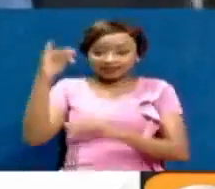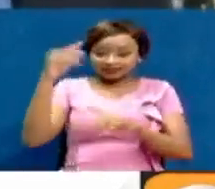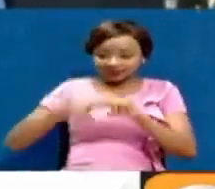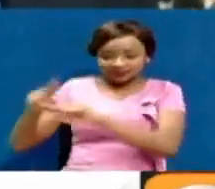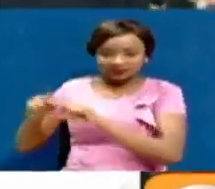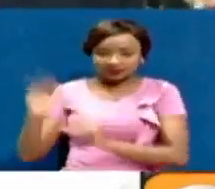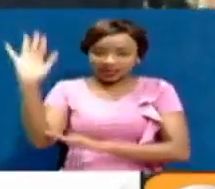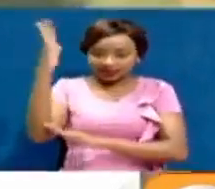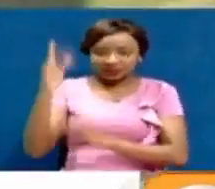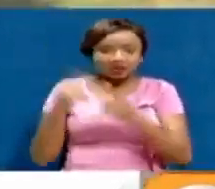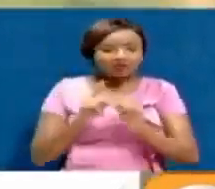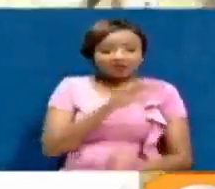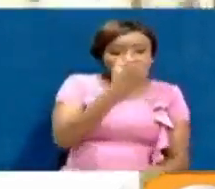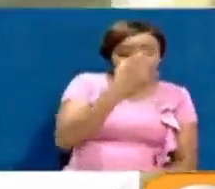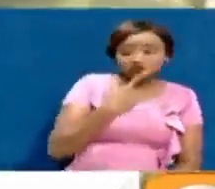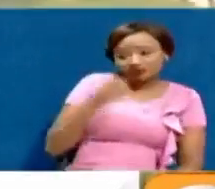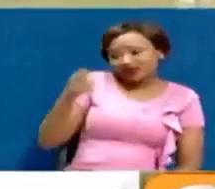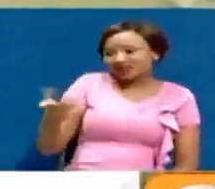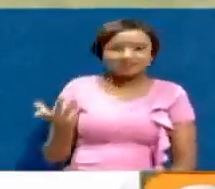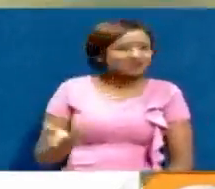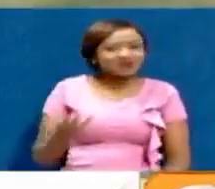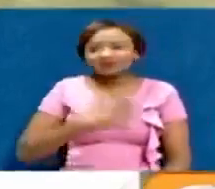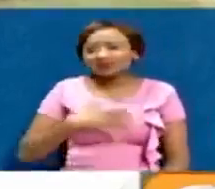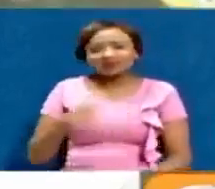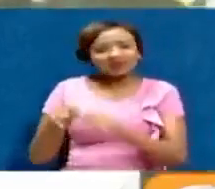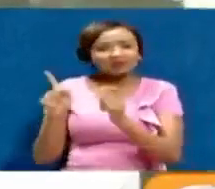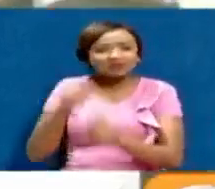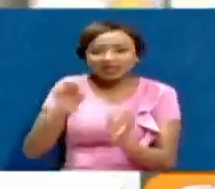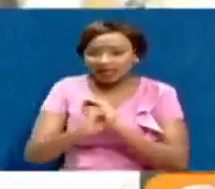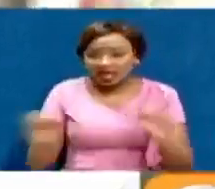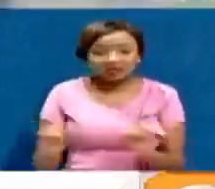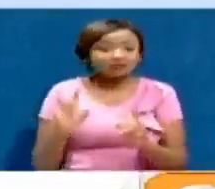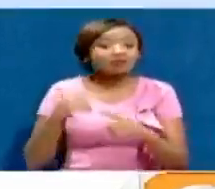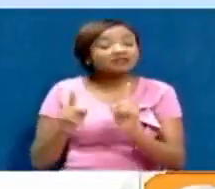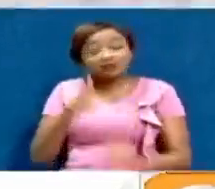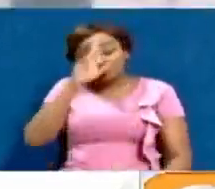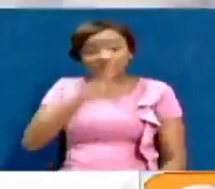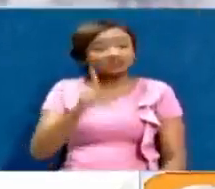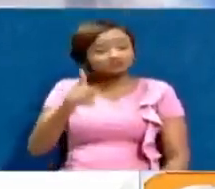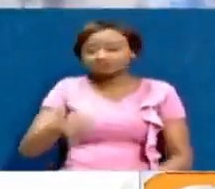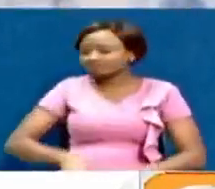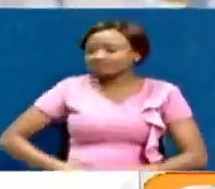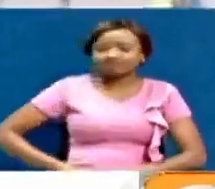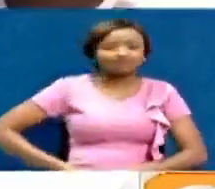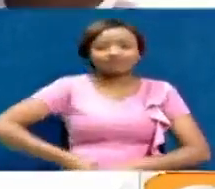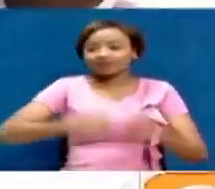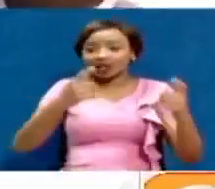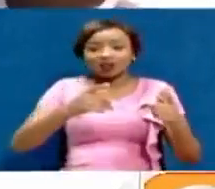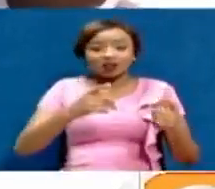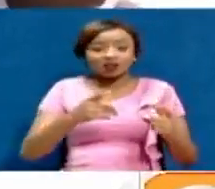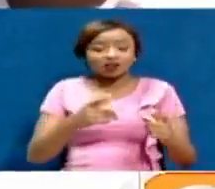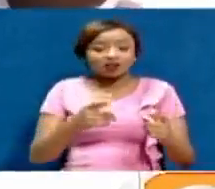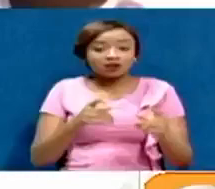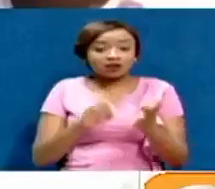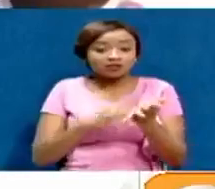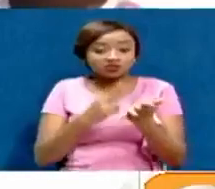be dropped. But an attempt to address his supporters was thwarted as police lobbed tear gas to disperse the crowd. Gavi